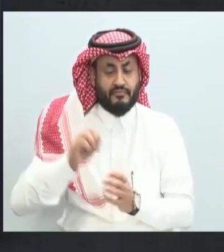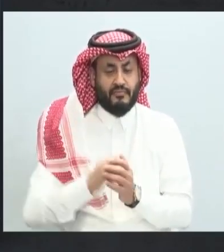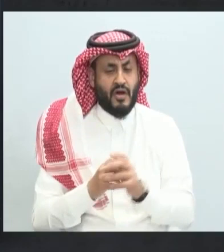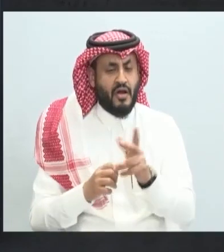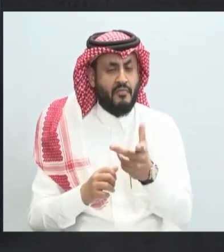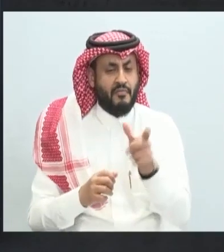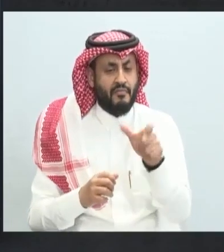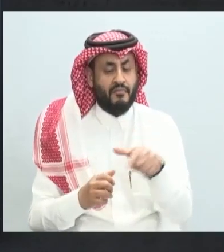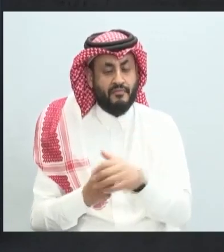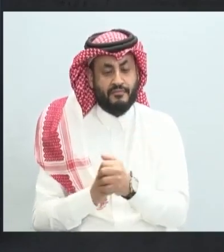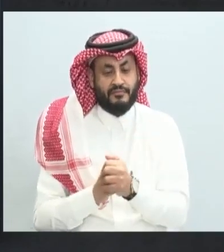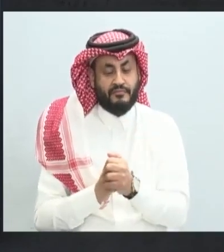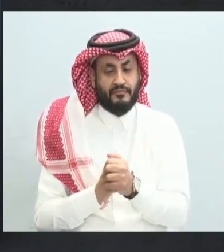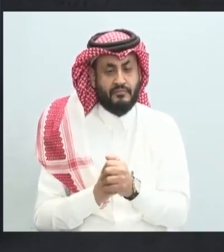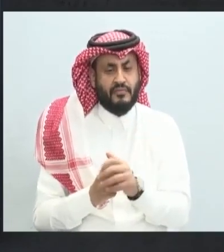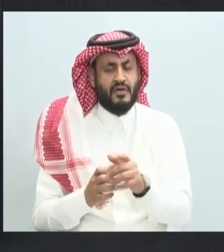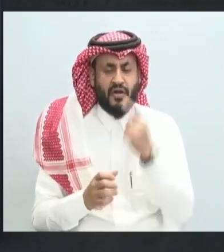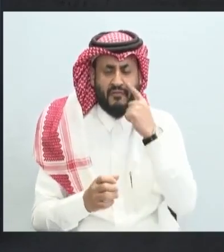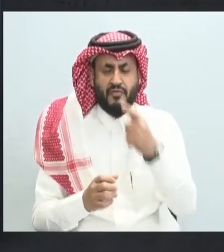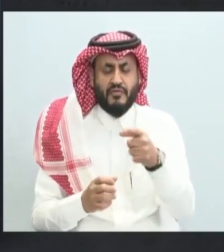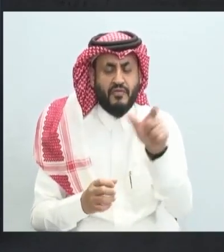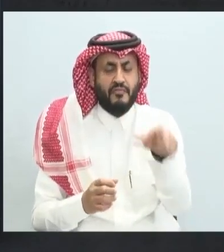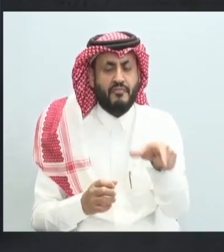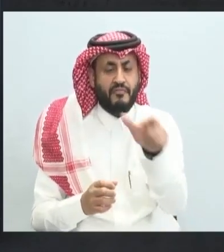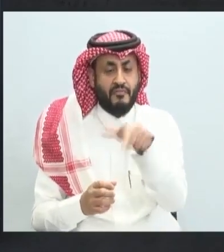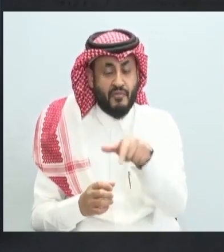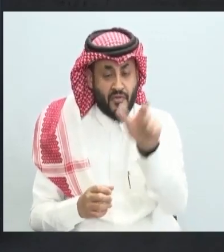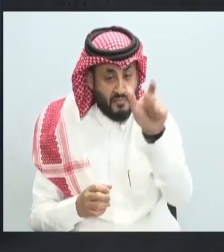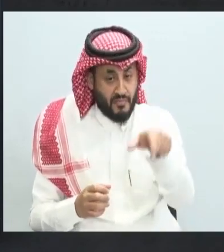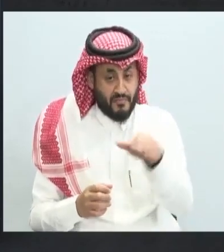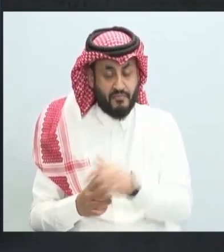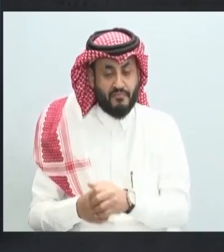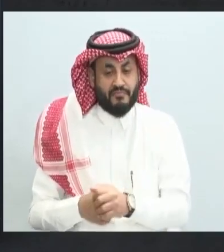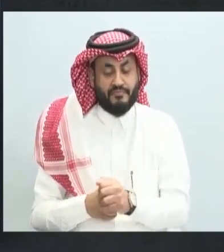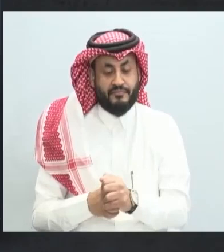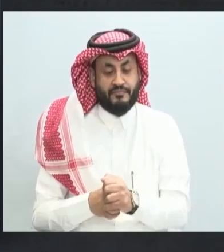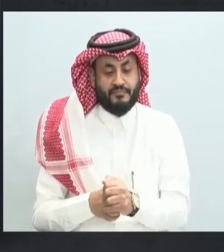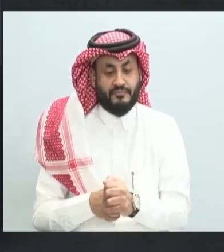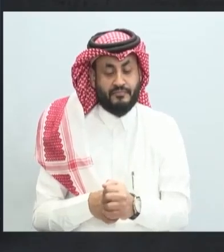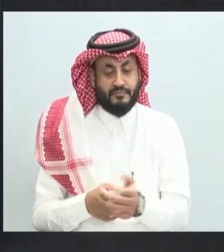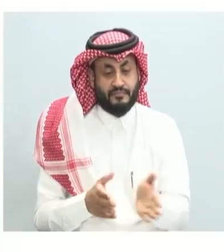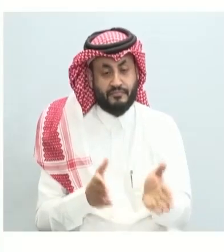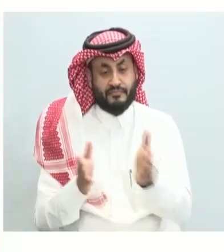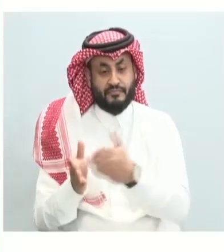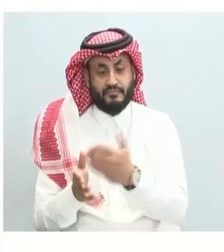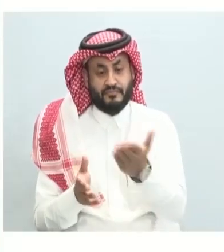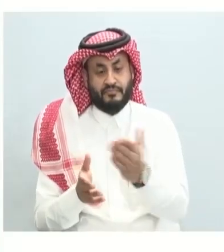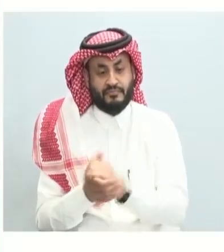are looking for people. We are looking for people. Let's continue the